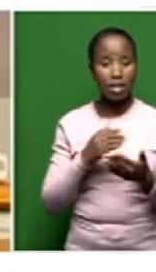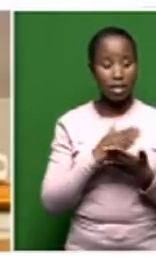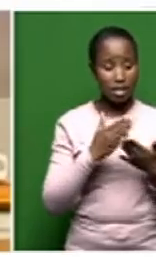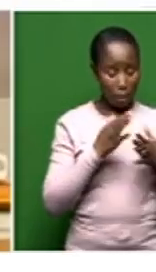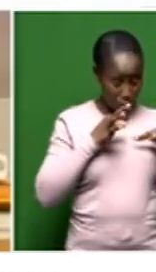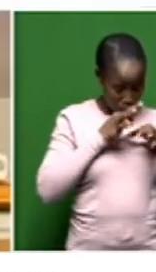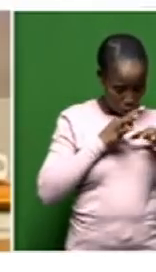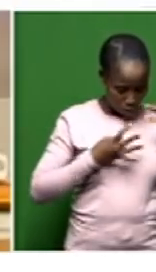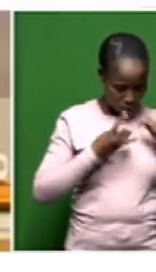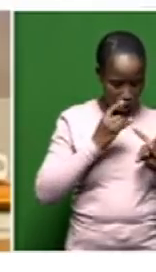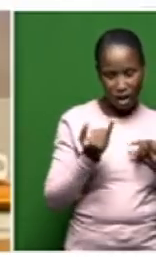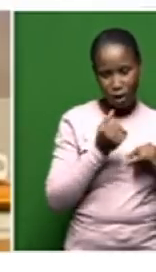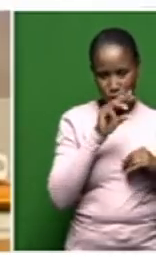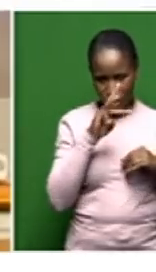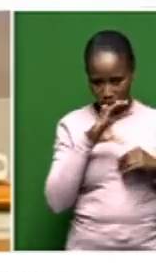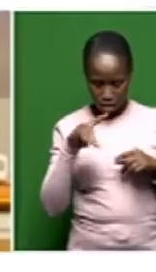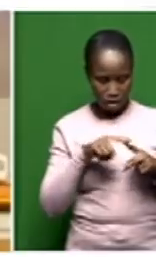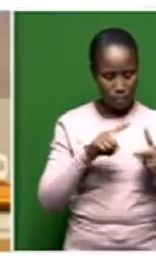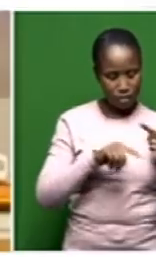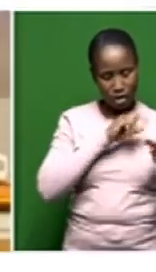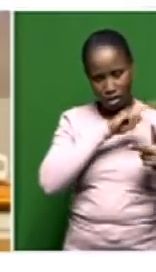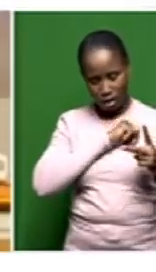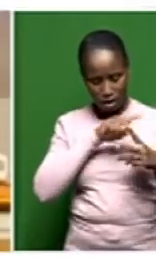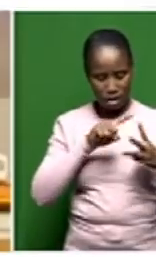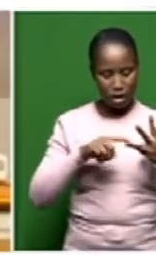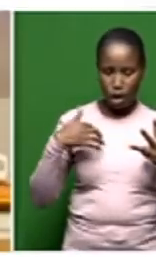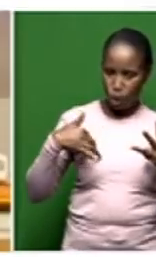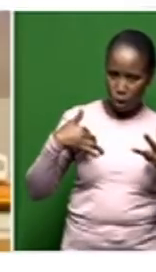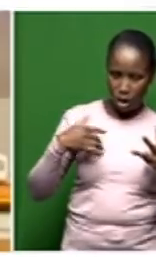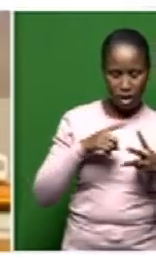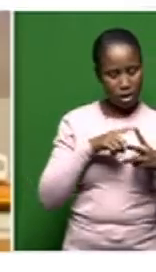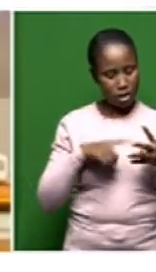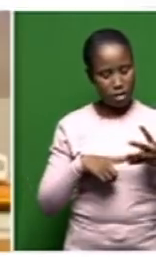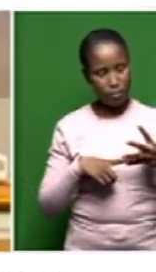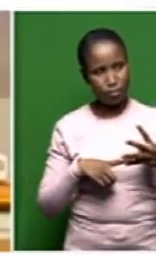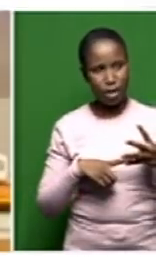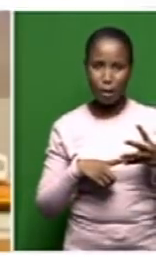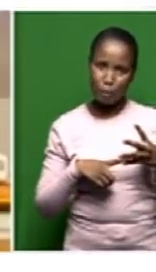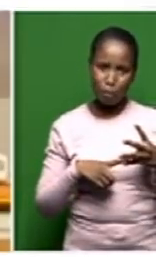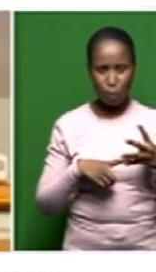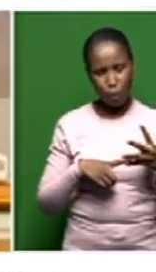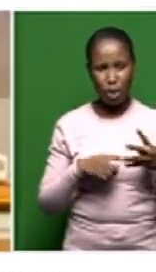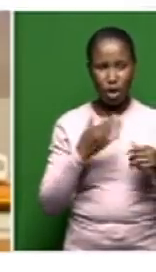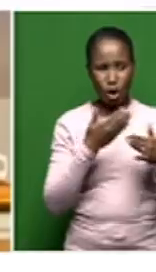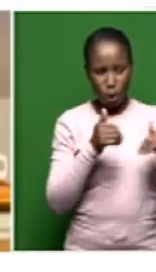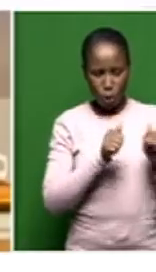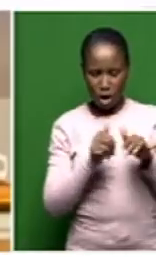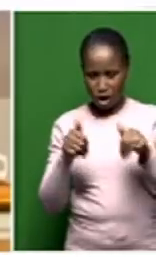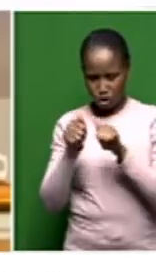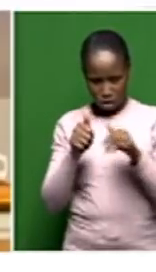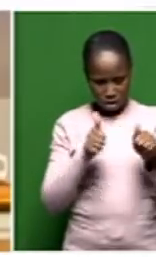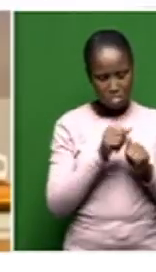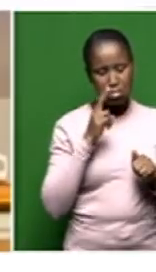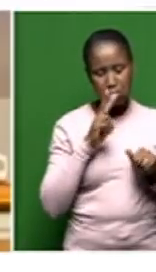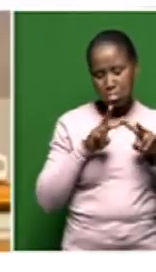smaller towns in the Western Cape, in KwaZulu-Natal, Ekurhuleni, close by, you know, coalitions have actually